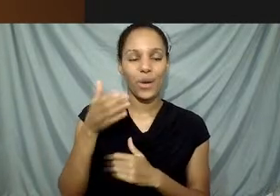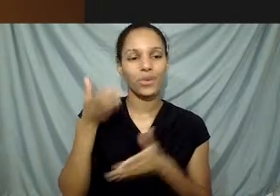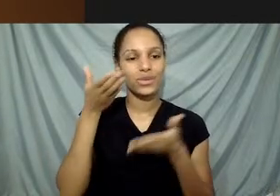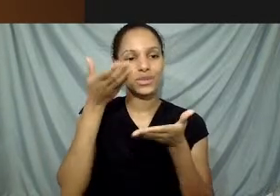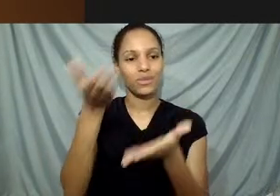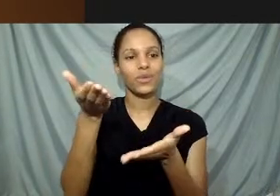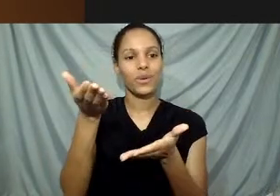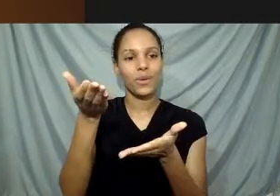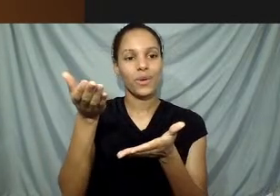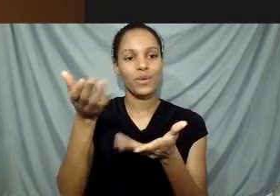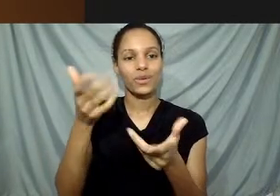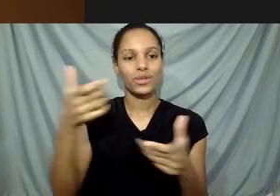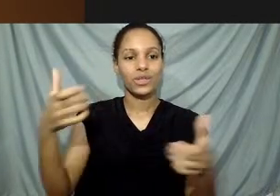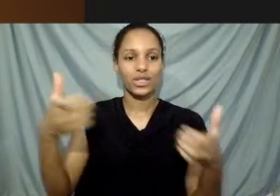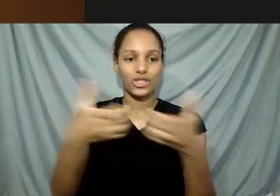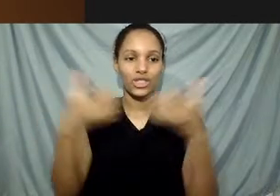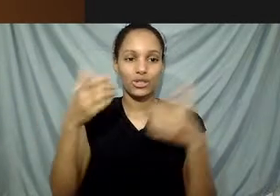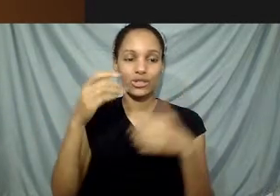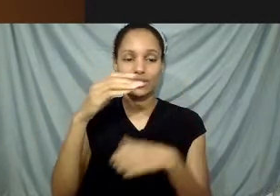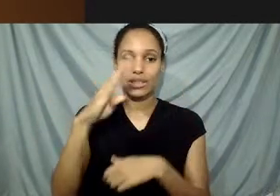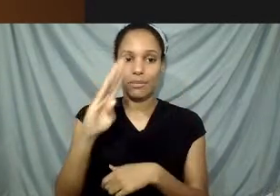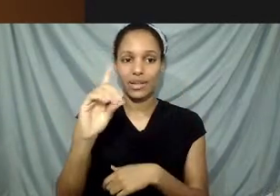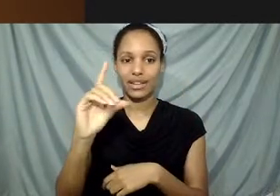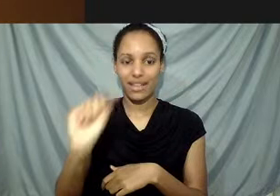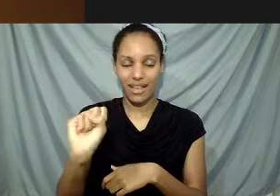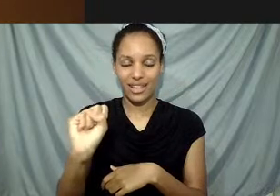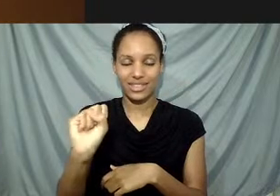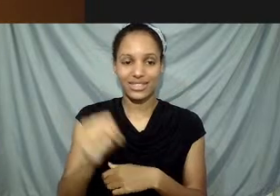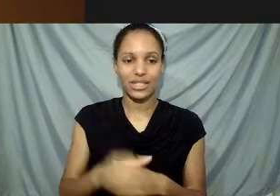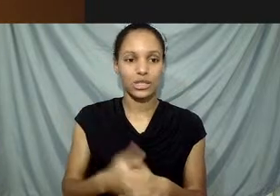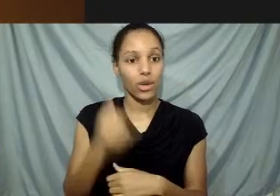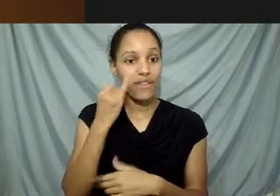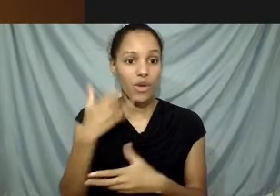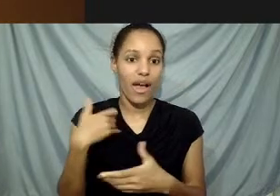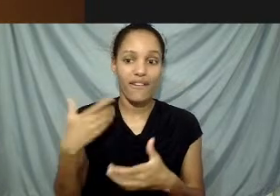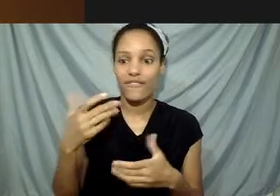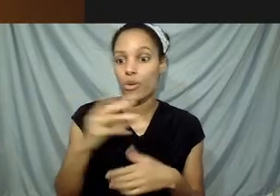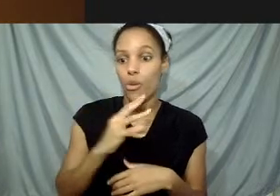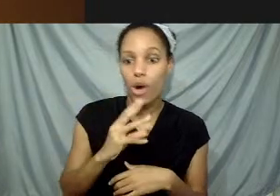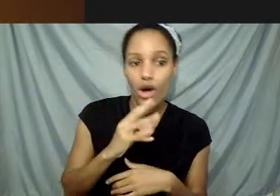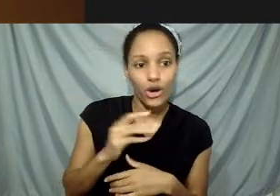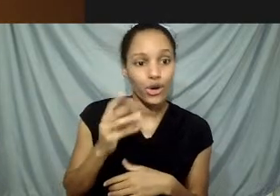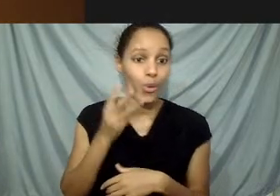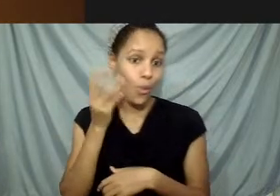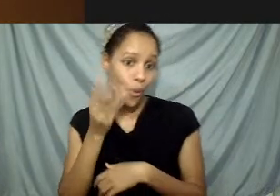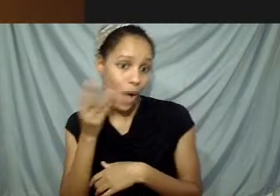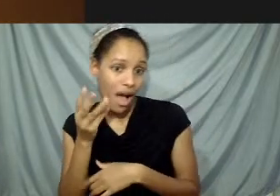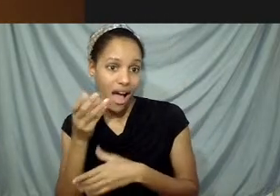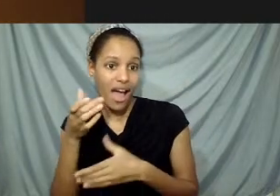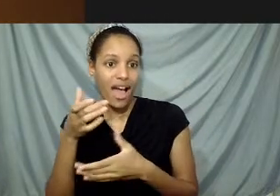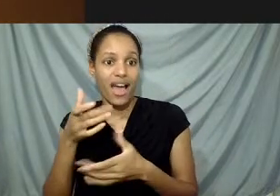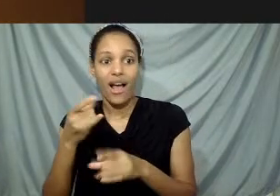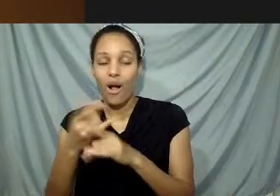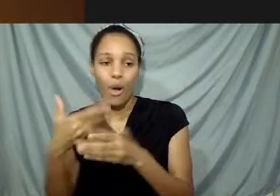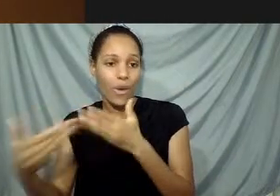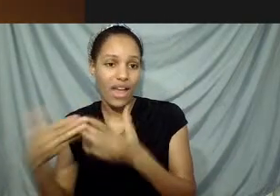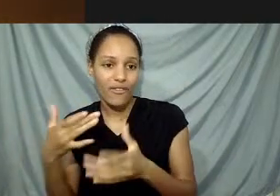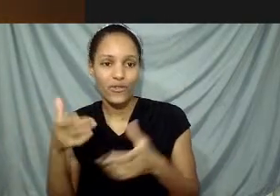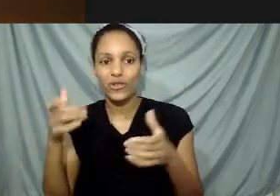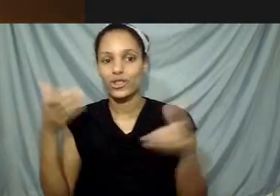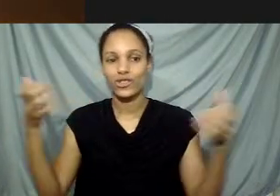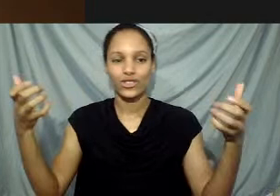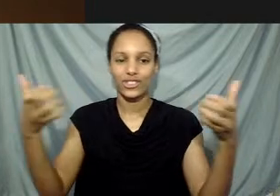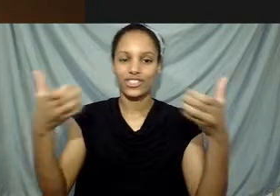Black Dance Stories. So if you'd like to grab a glass of wine, a cocktail, a glass of water, whatever makes you happy, but cheers to Black Dance